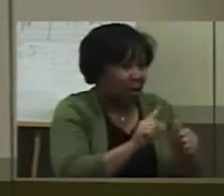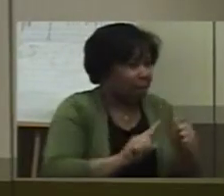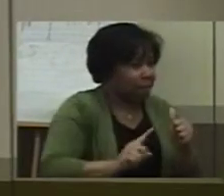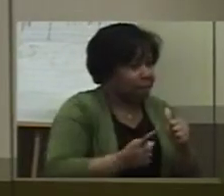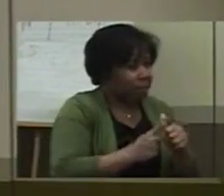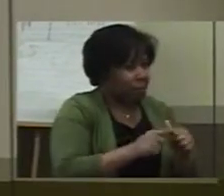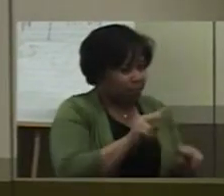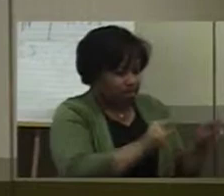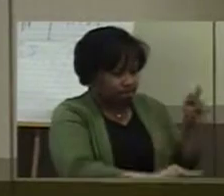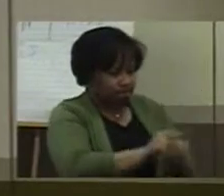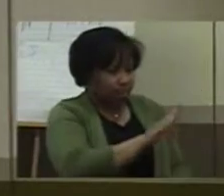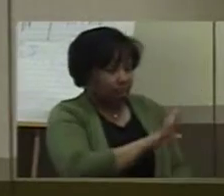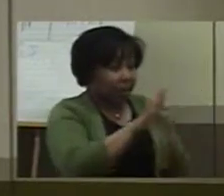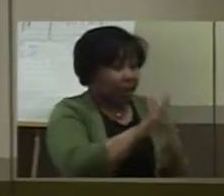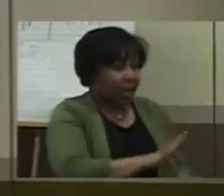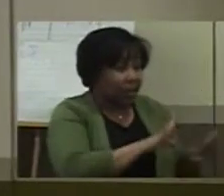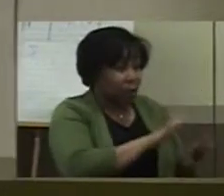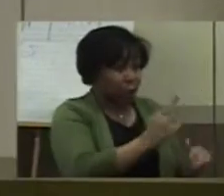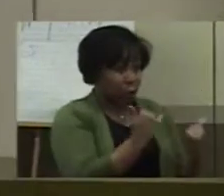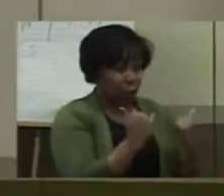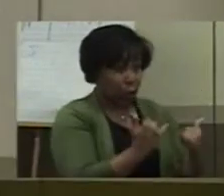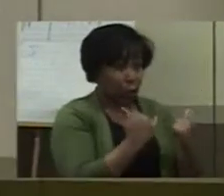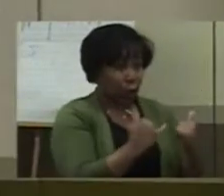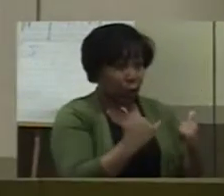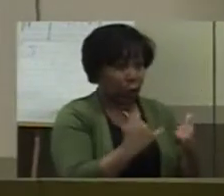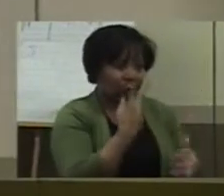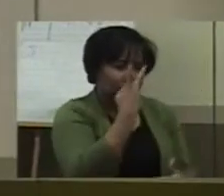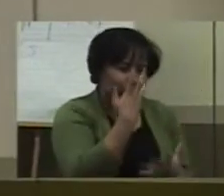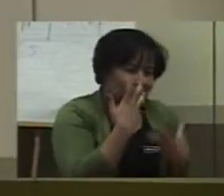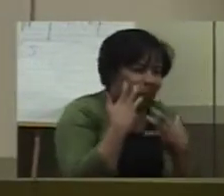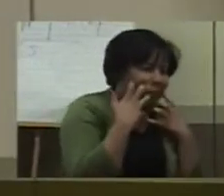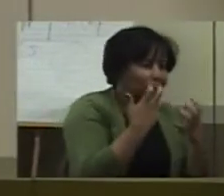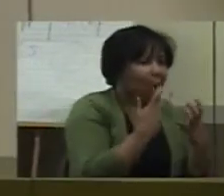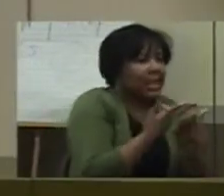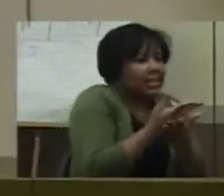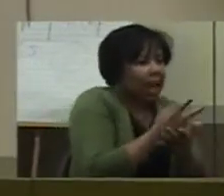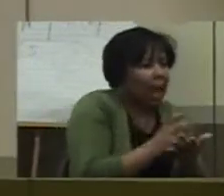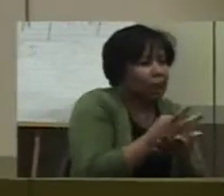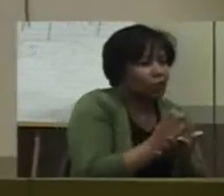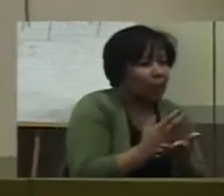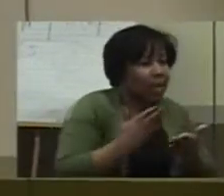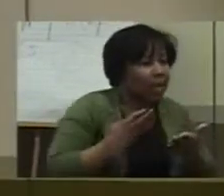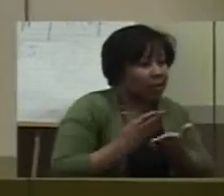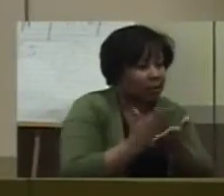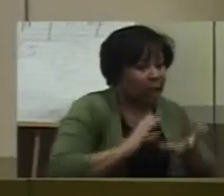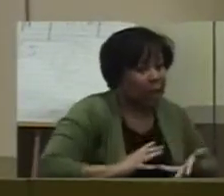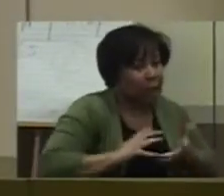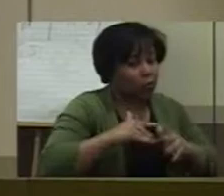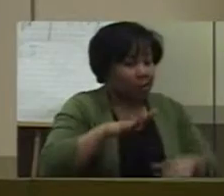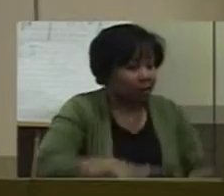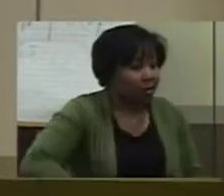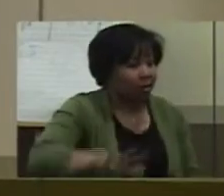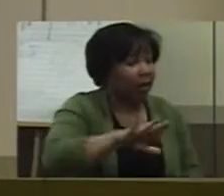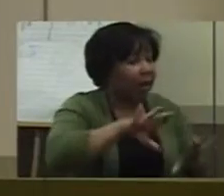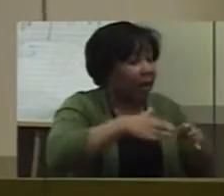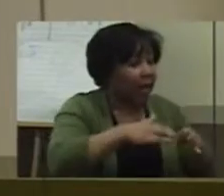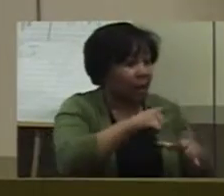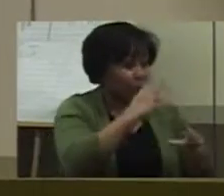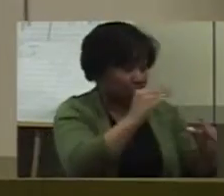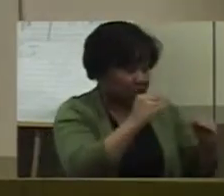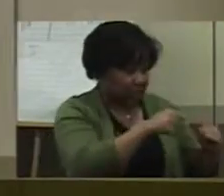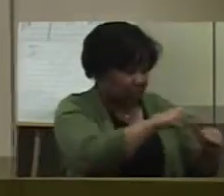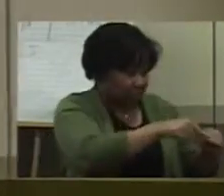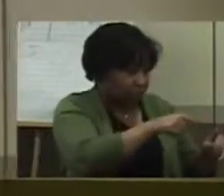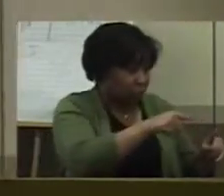at the behavior. If the student is currently throwing tantrums and interrupting the entire class, and you could teach